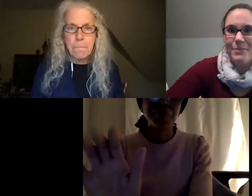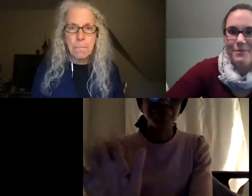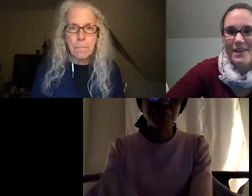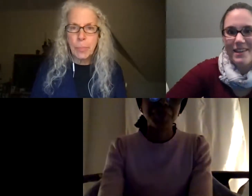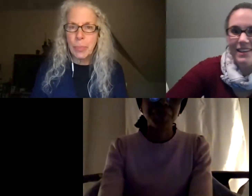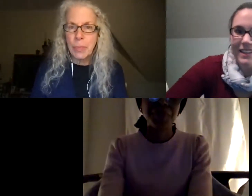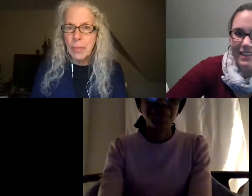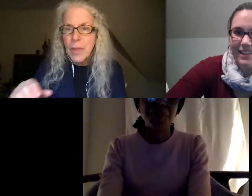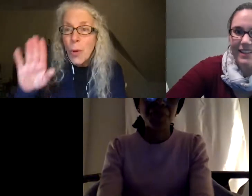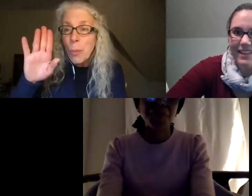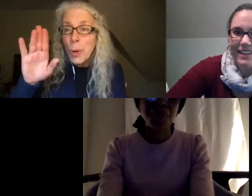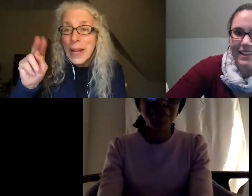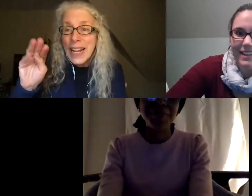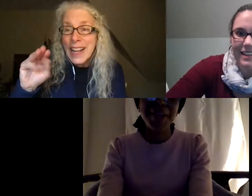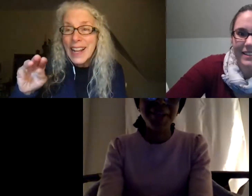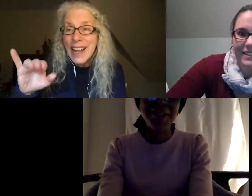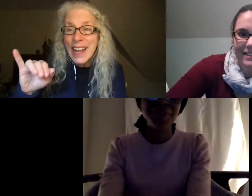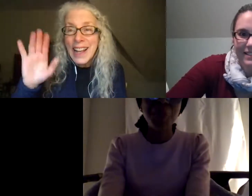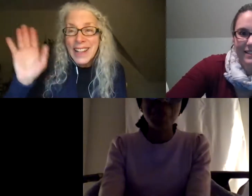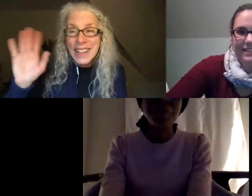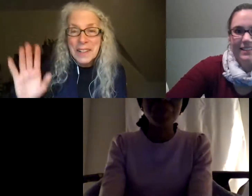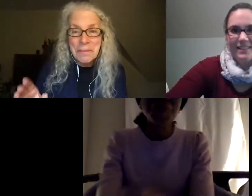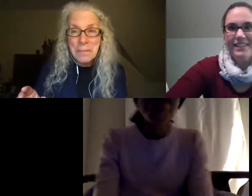Hi, Boomy.